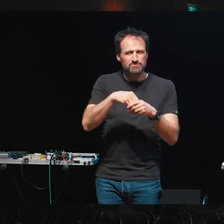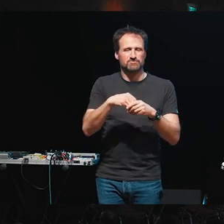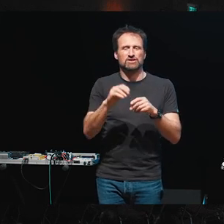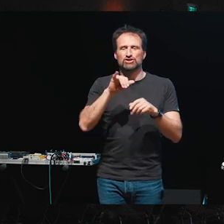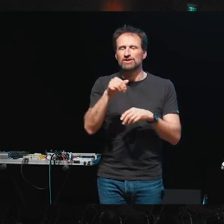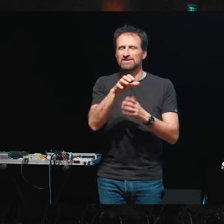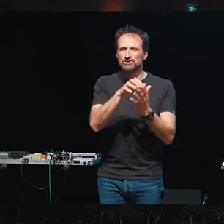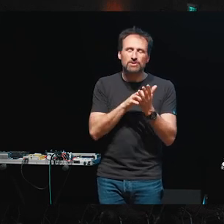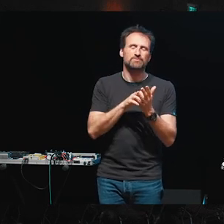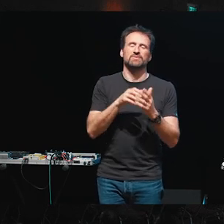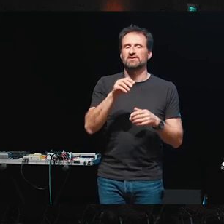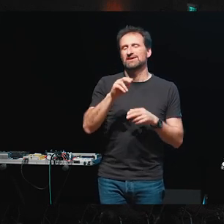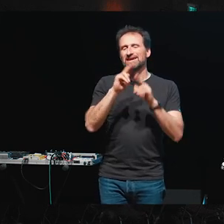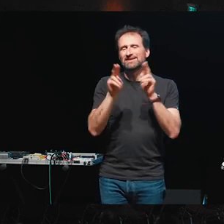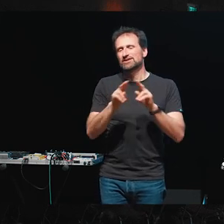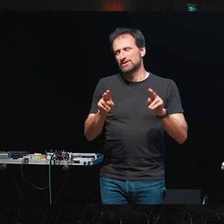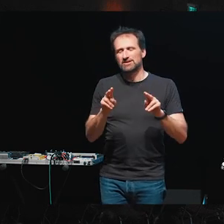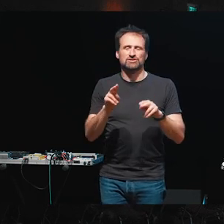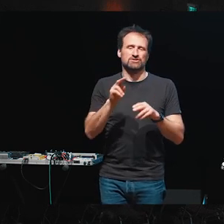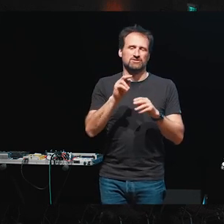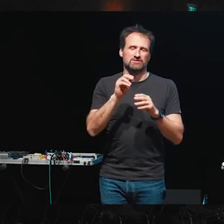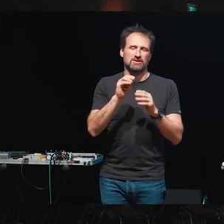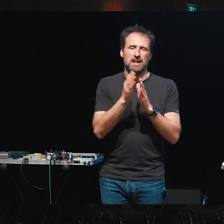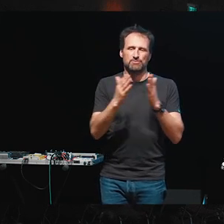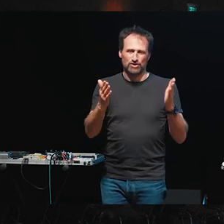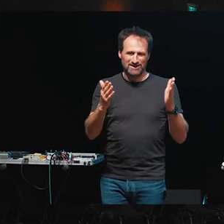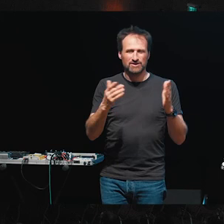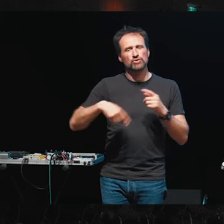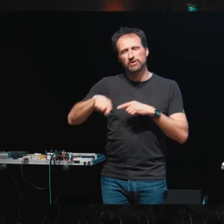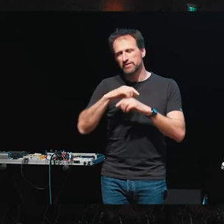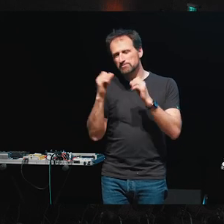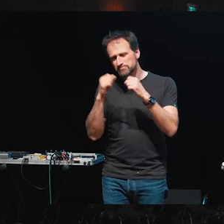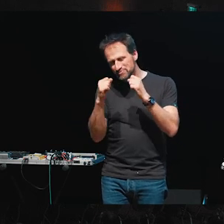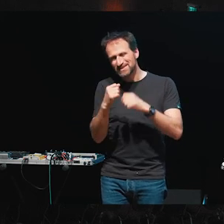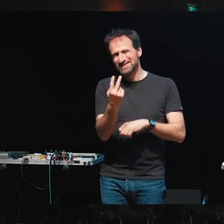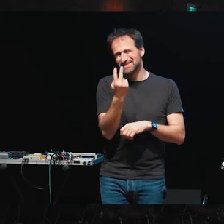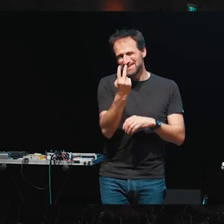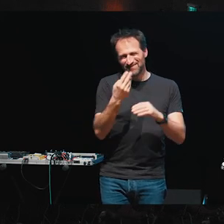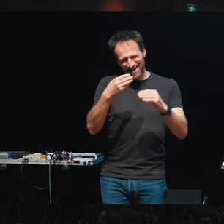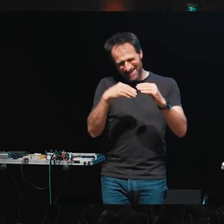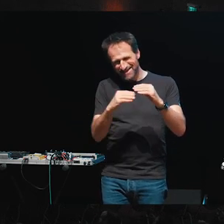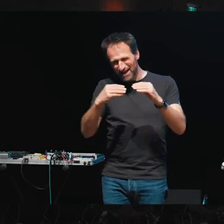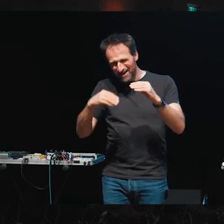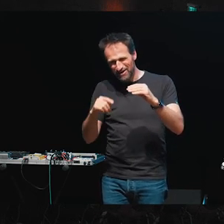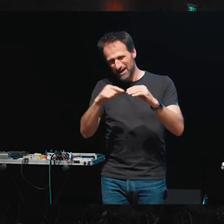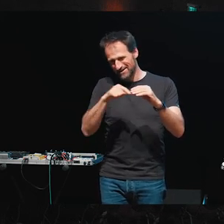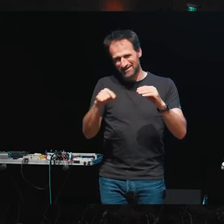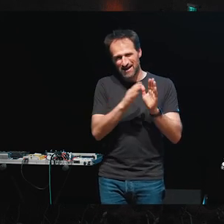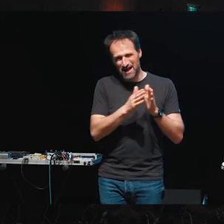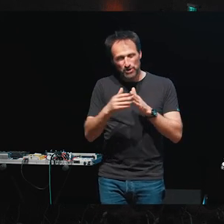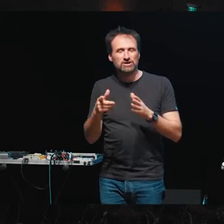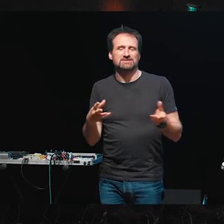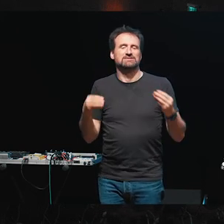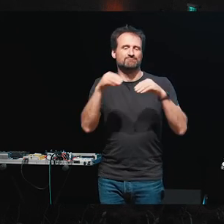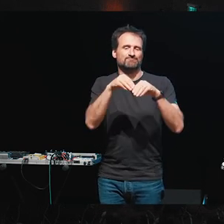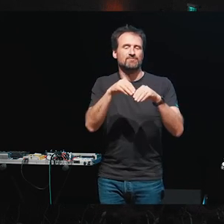Library. And it came down a lot to what's the intersection of these two underlying libraries. Later, now everyone's using